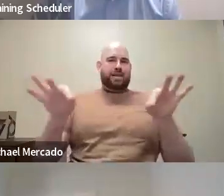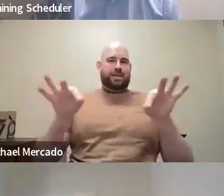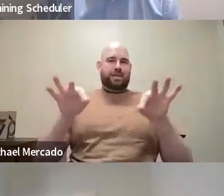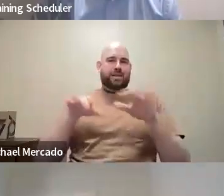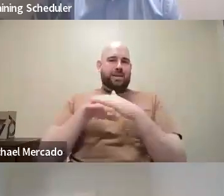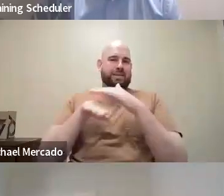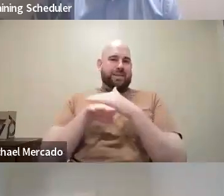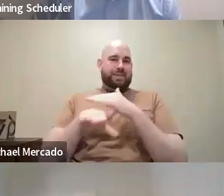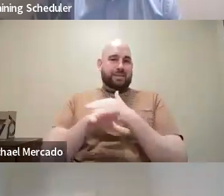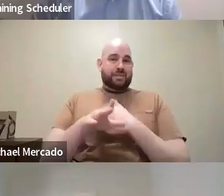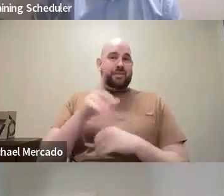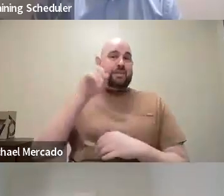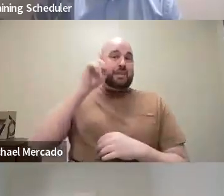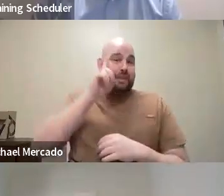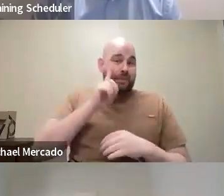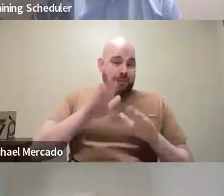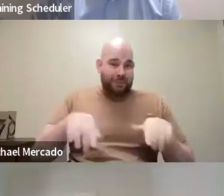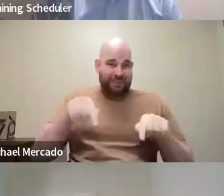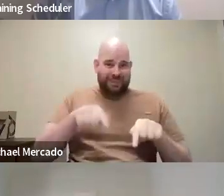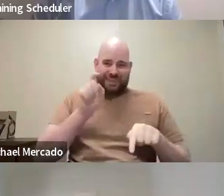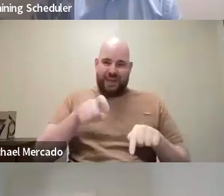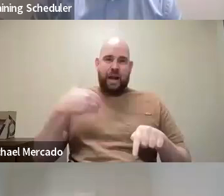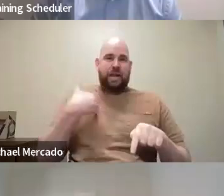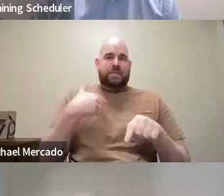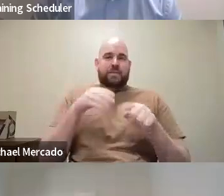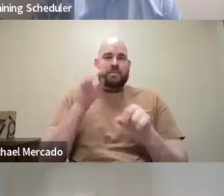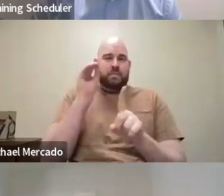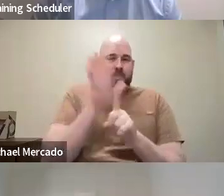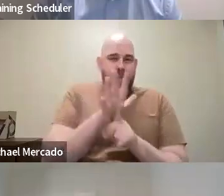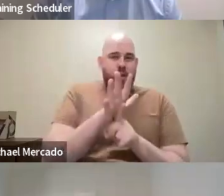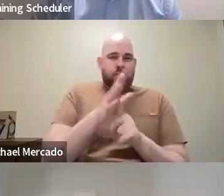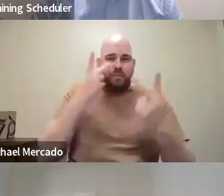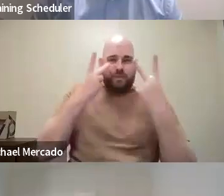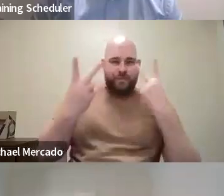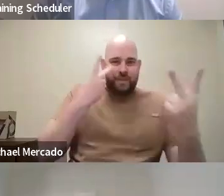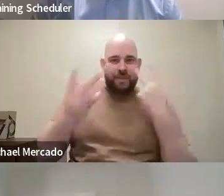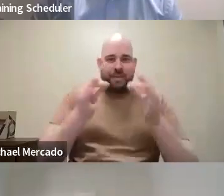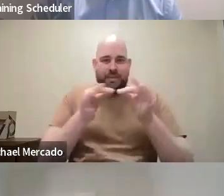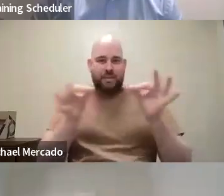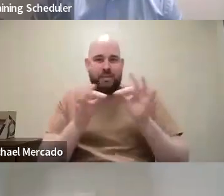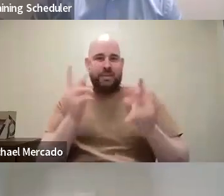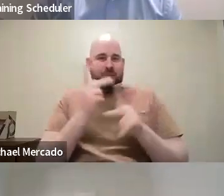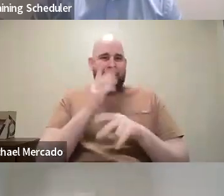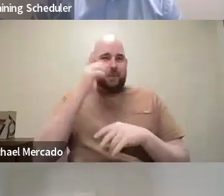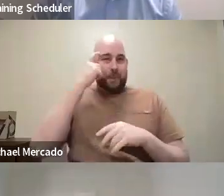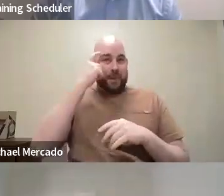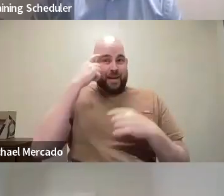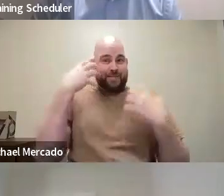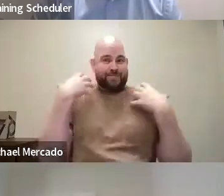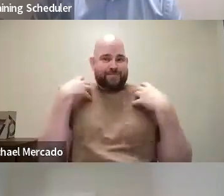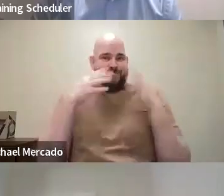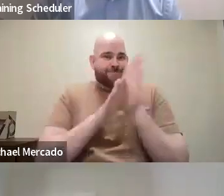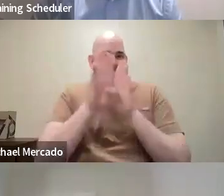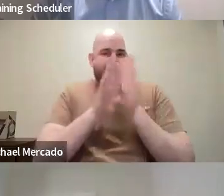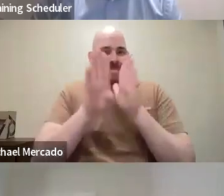So there's really an importance for early language access. Deaf children need that exposure to a